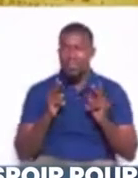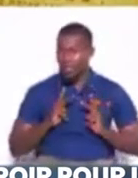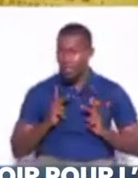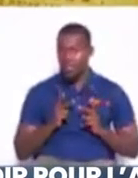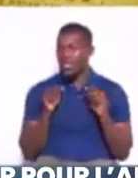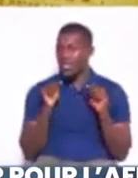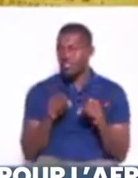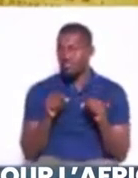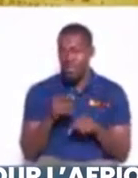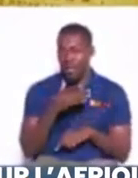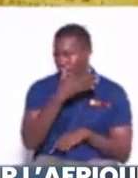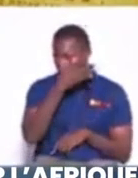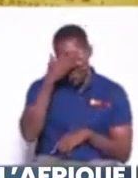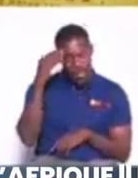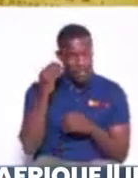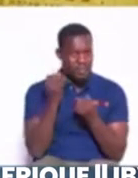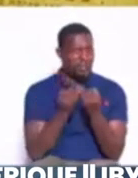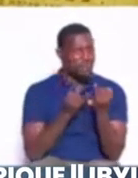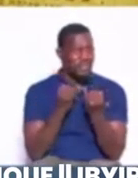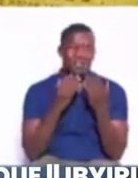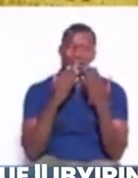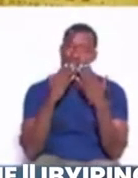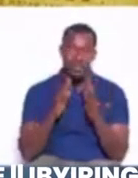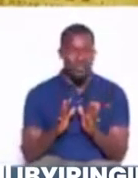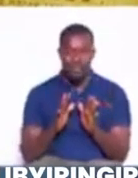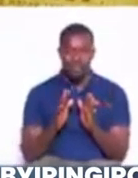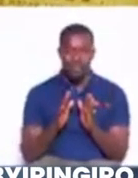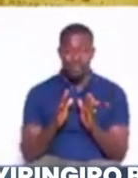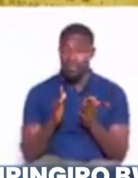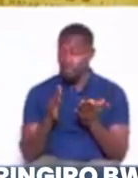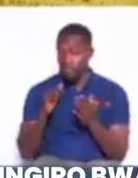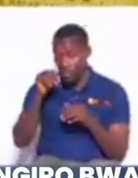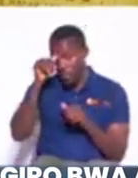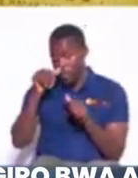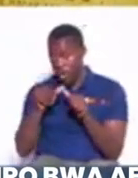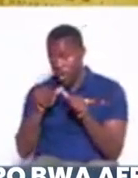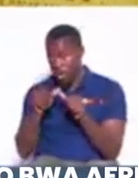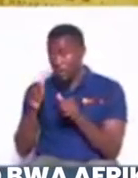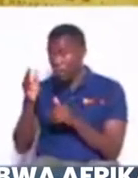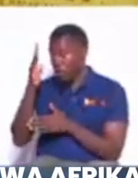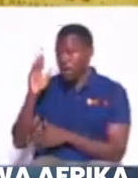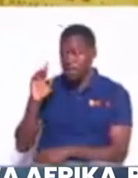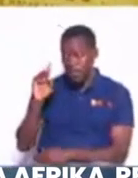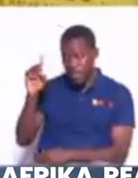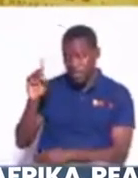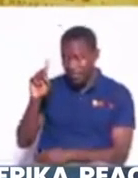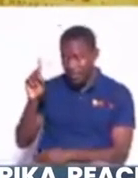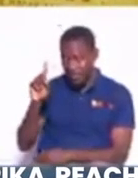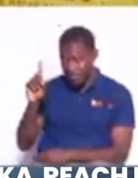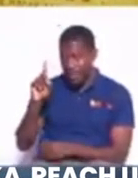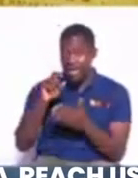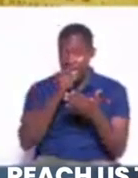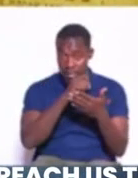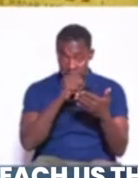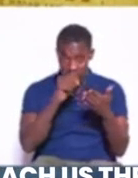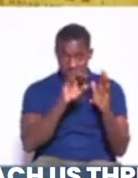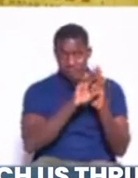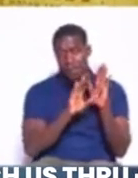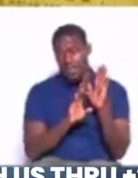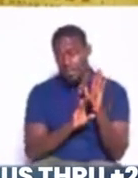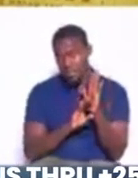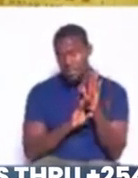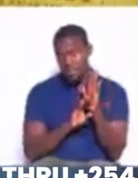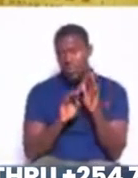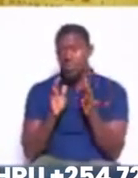Sabbath, written with God's finger on tables of stone, God